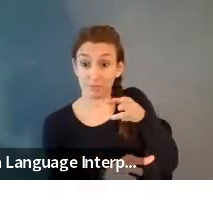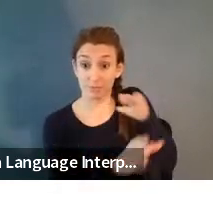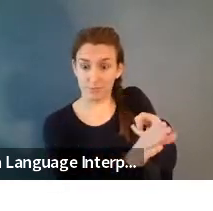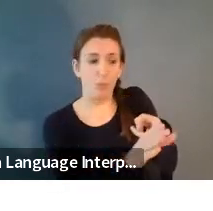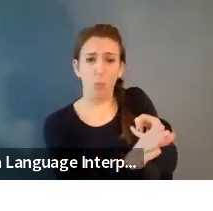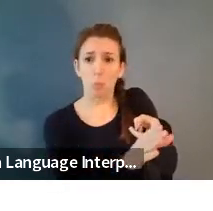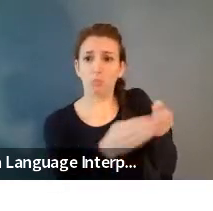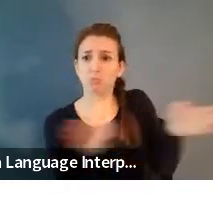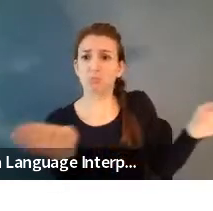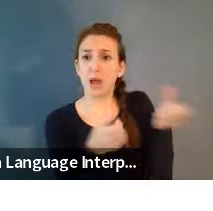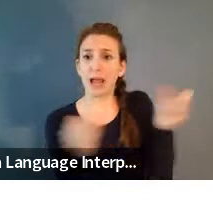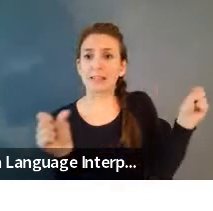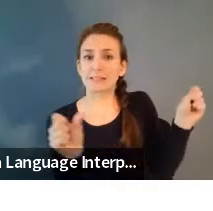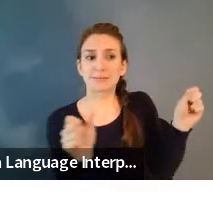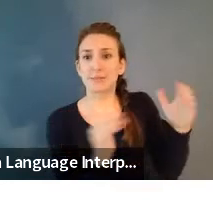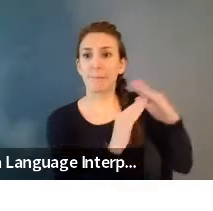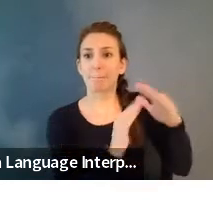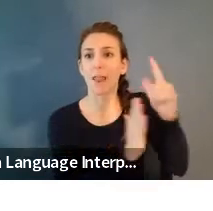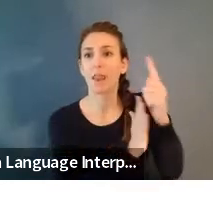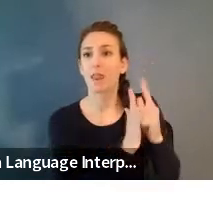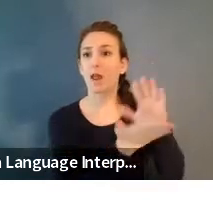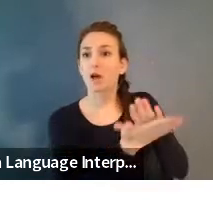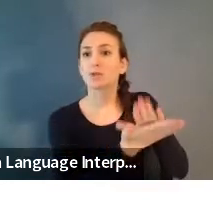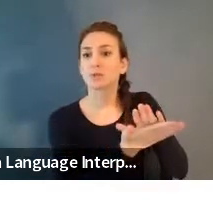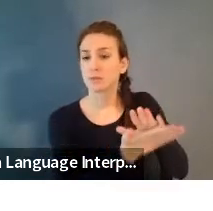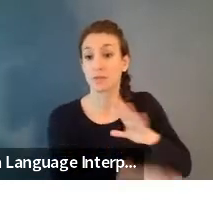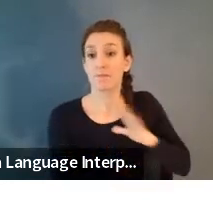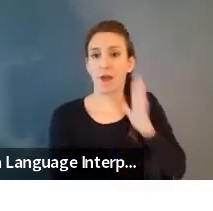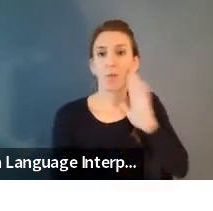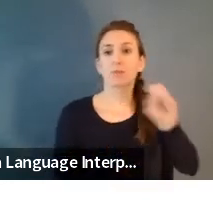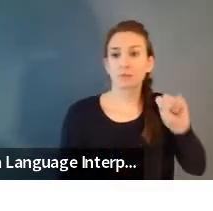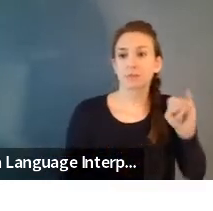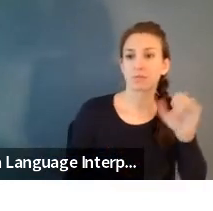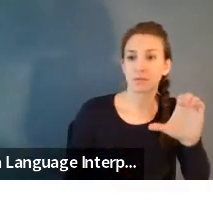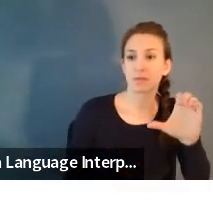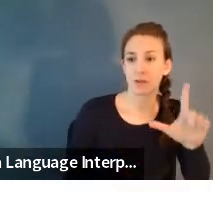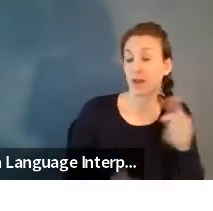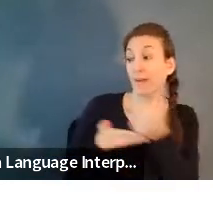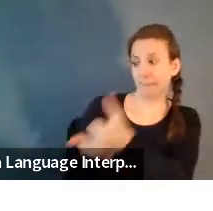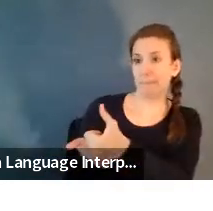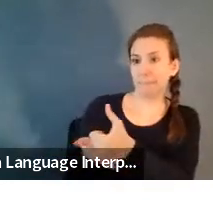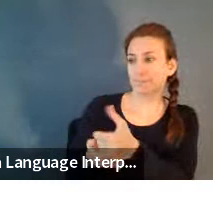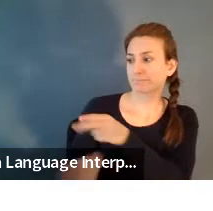students that we have in our panel can also speak on that. And that's it.